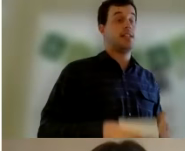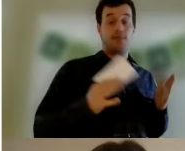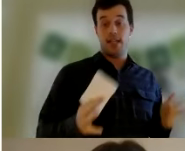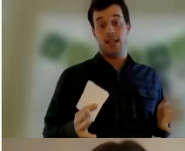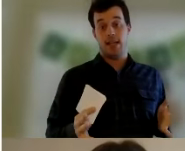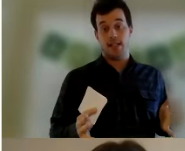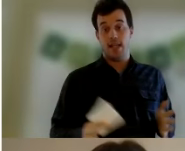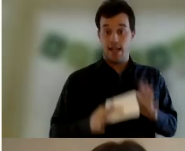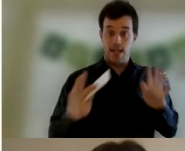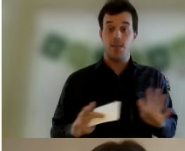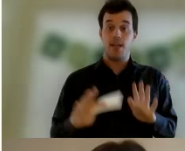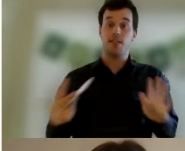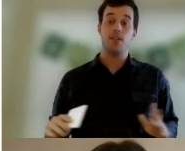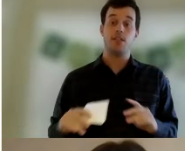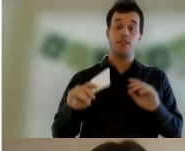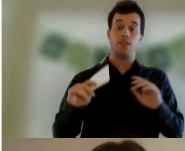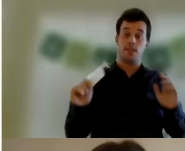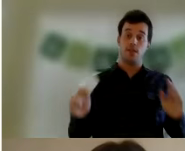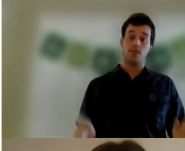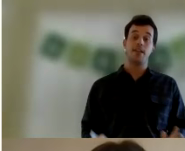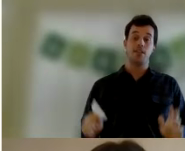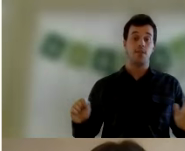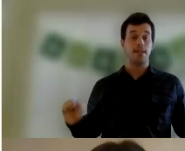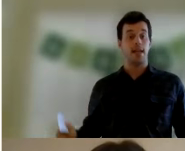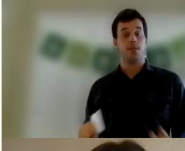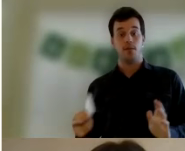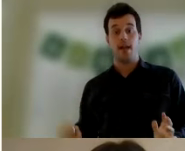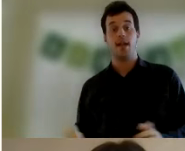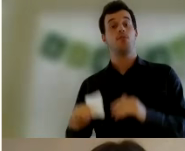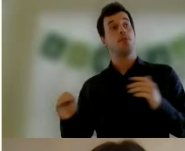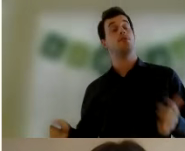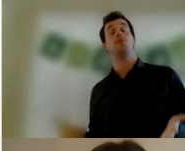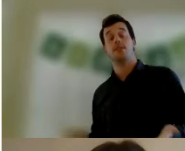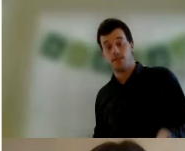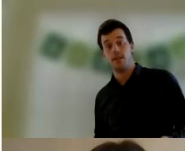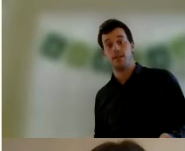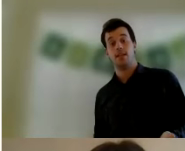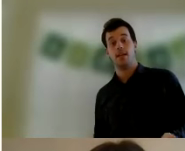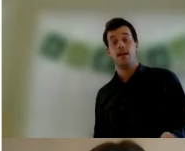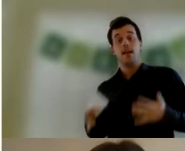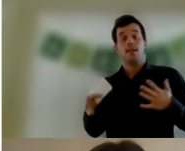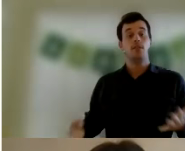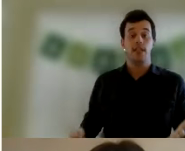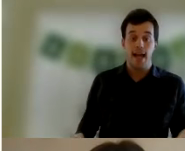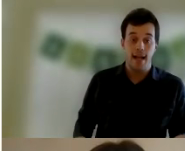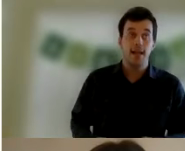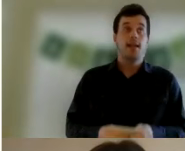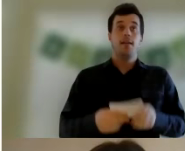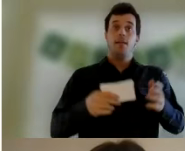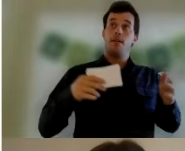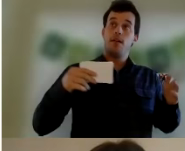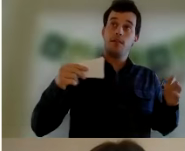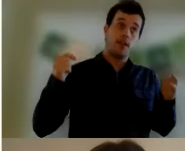for these funds have deadlines and that need to be considered, so action needs to be taken right away in order to request the funds. Not only